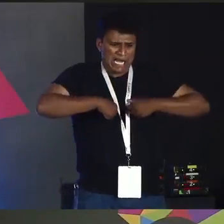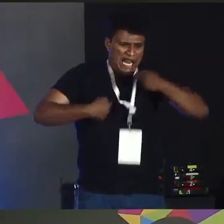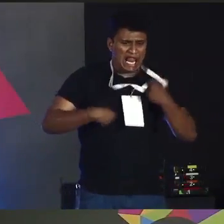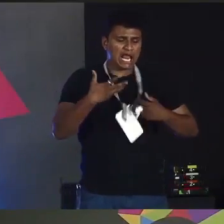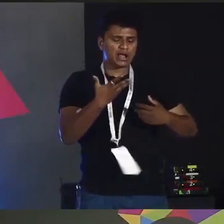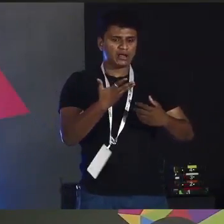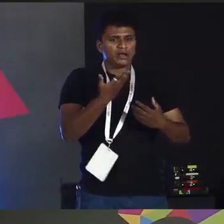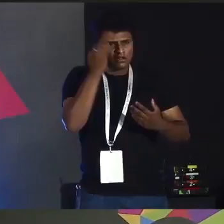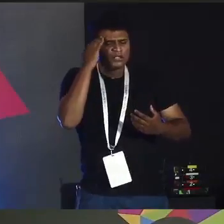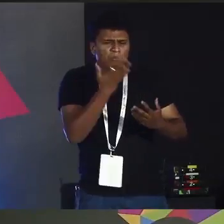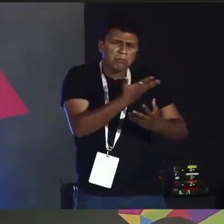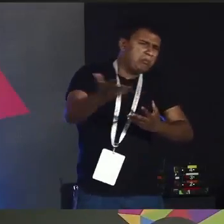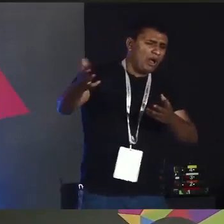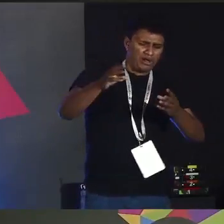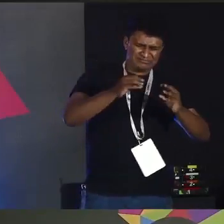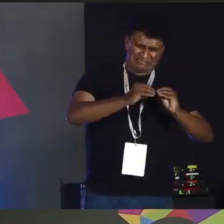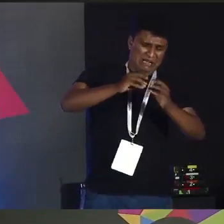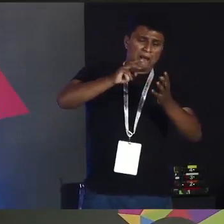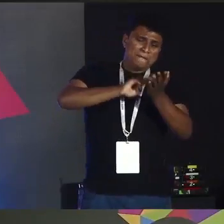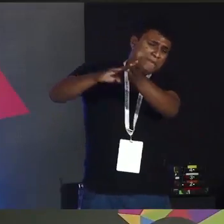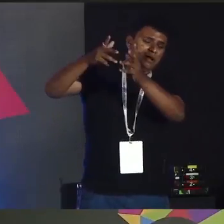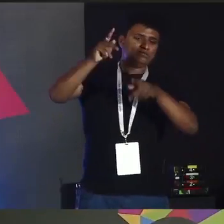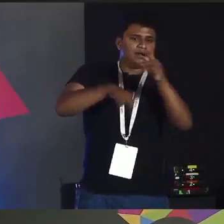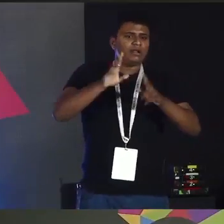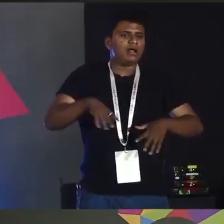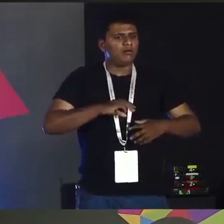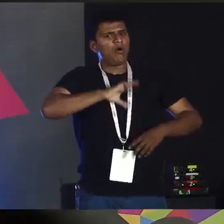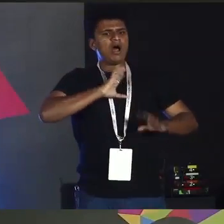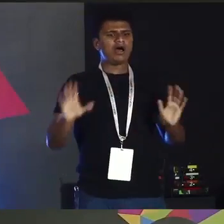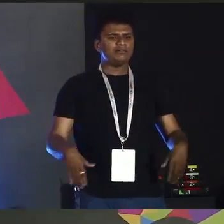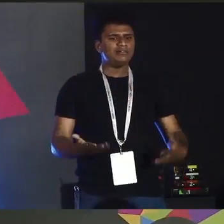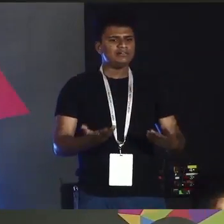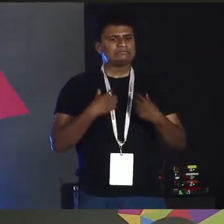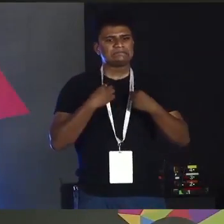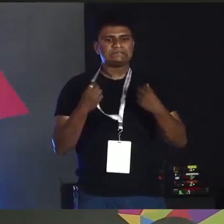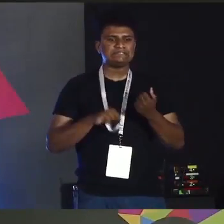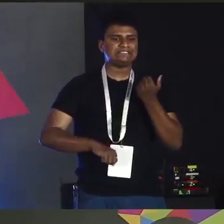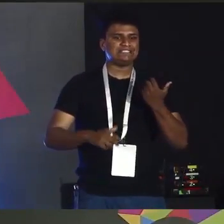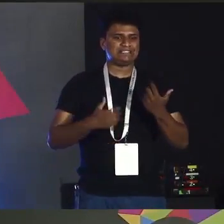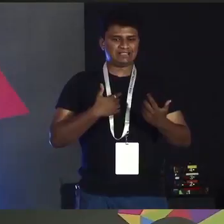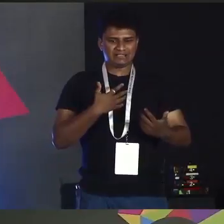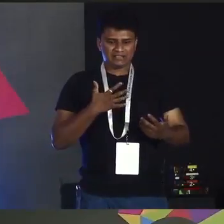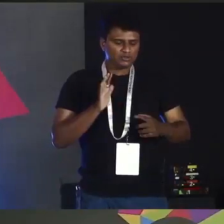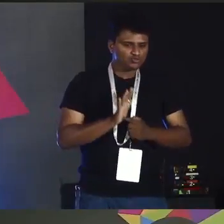is much easier for us to take the second kid to the school than the first kid?